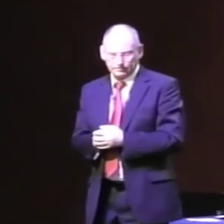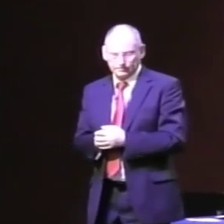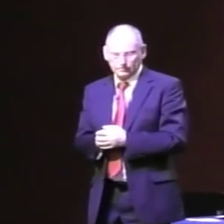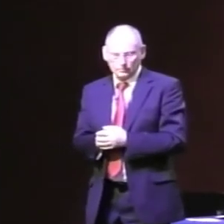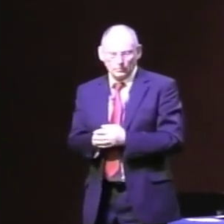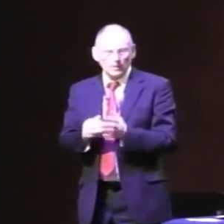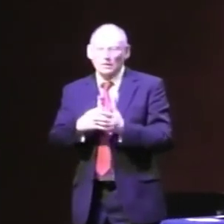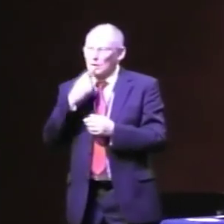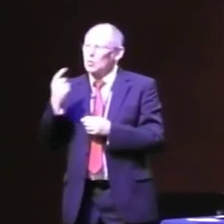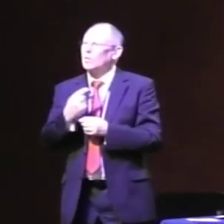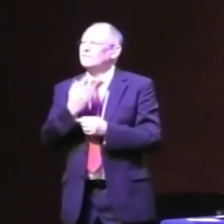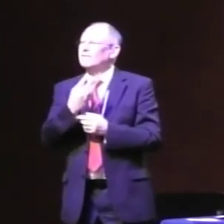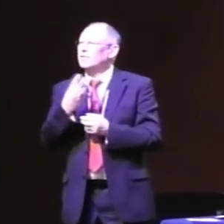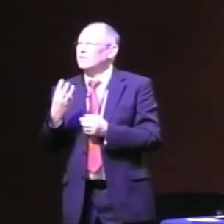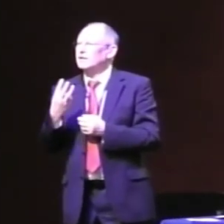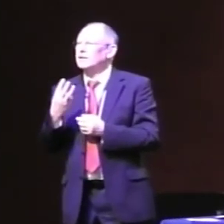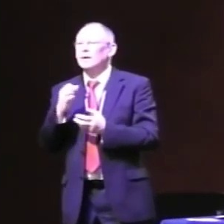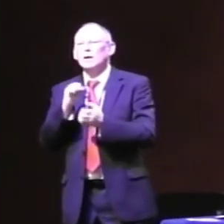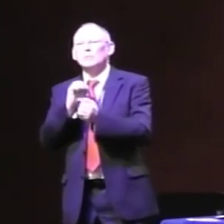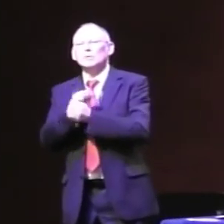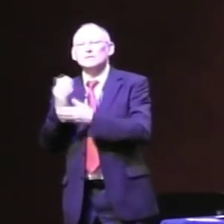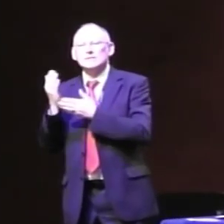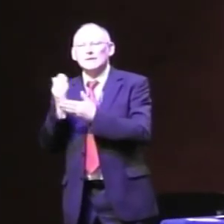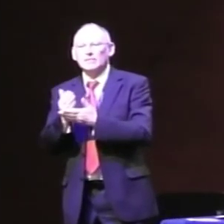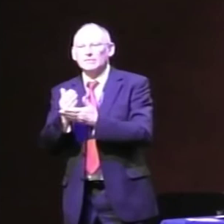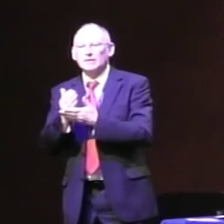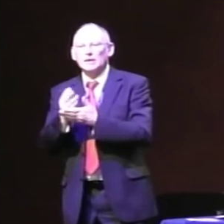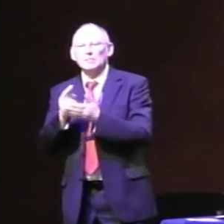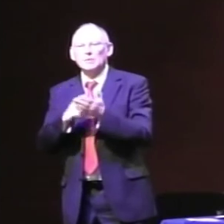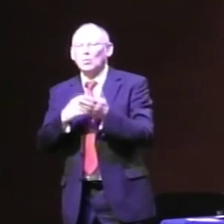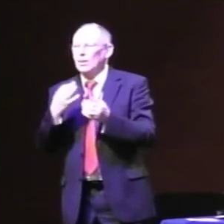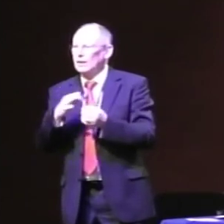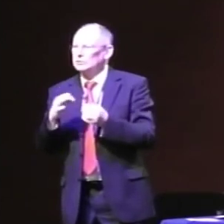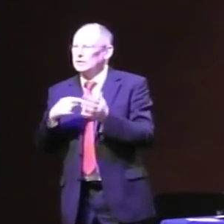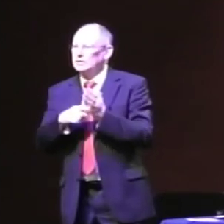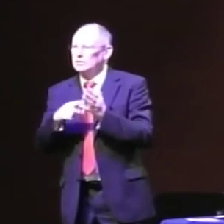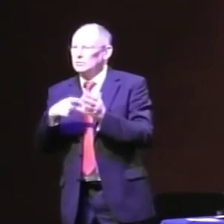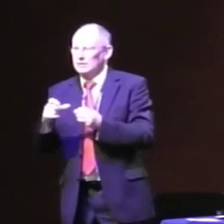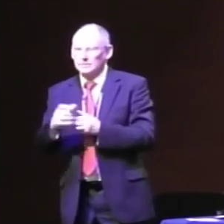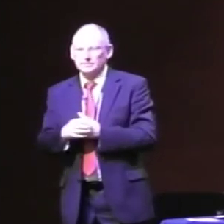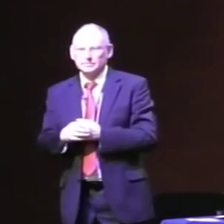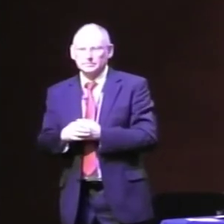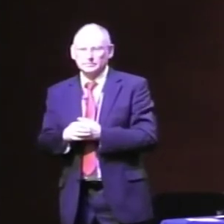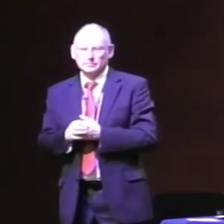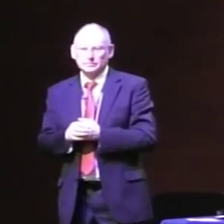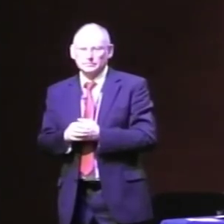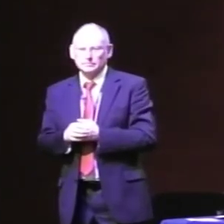Now call on Motion 53, prison services to be moved by North Lanarkshire TUC.